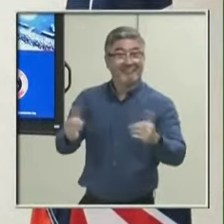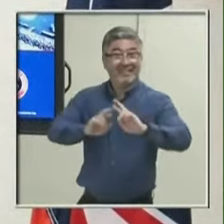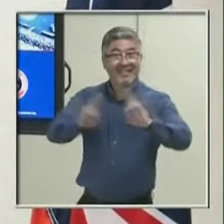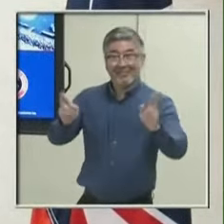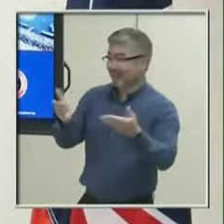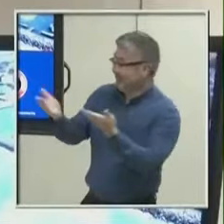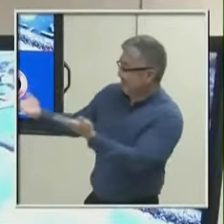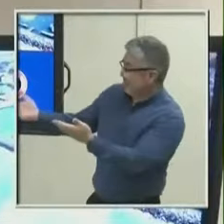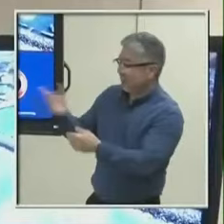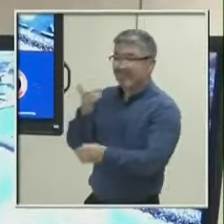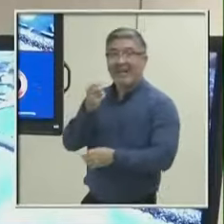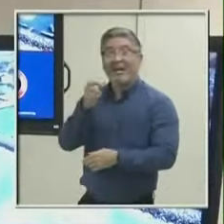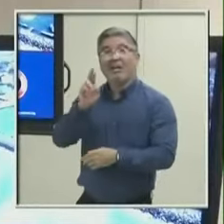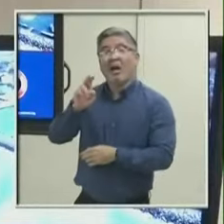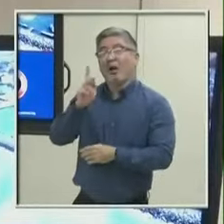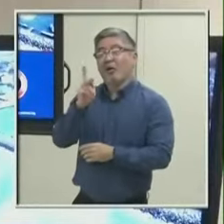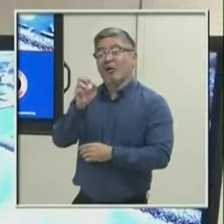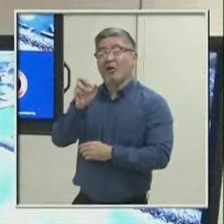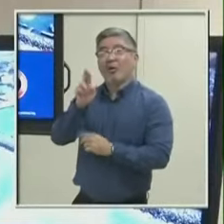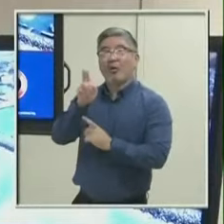Kerber.